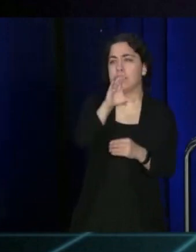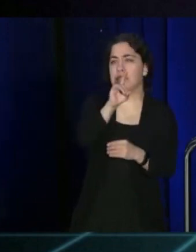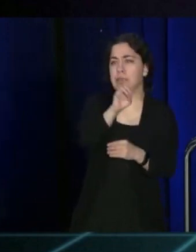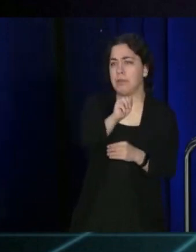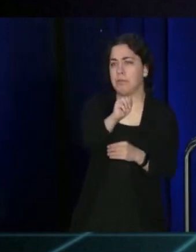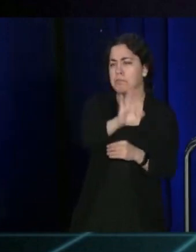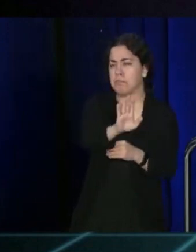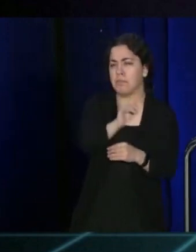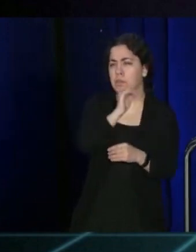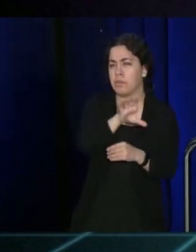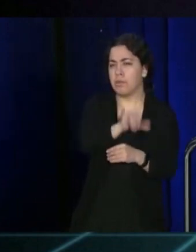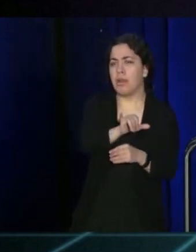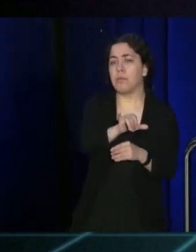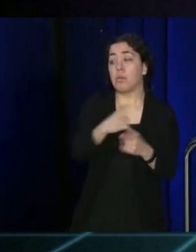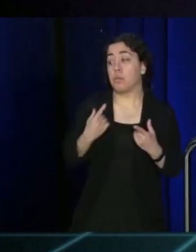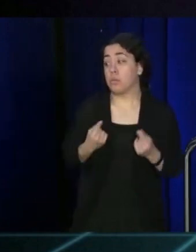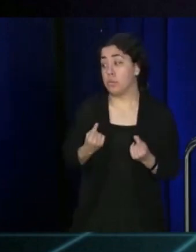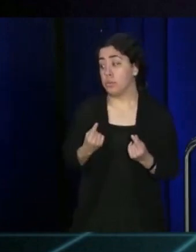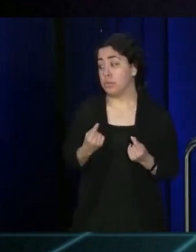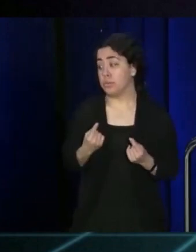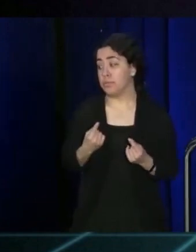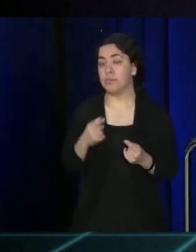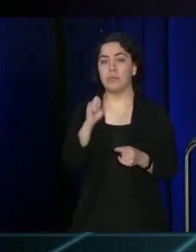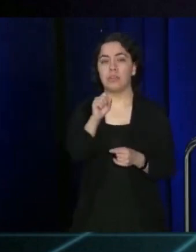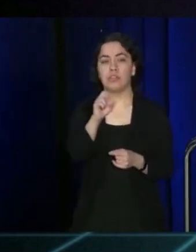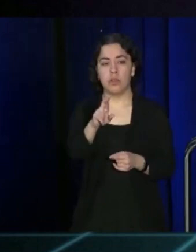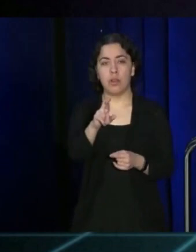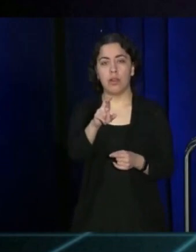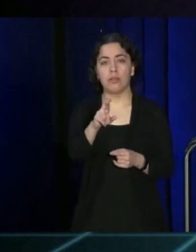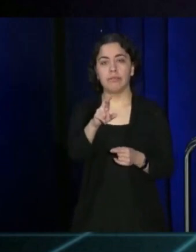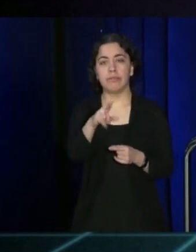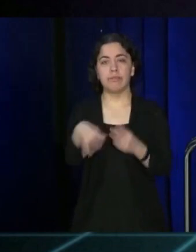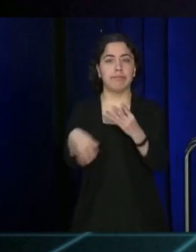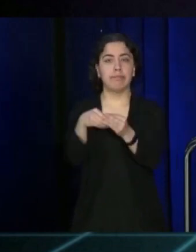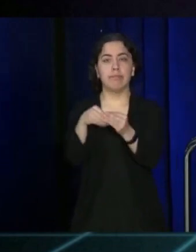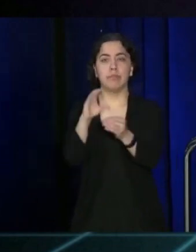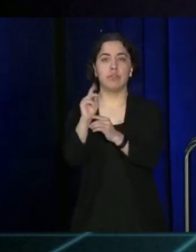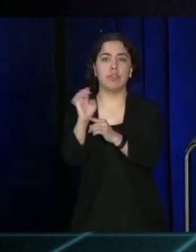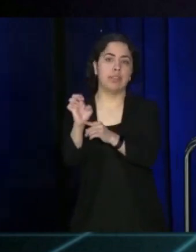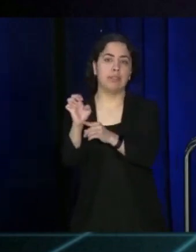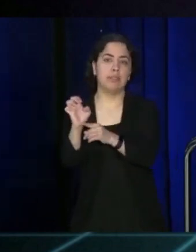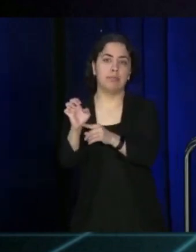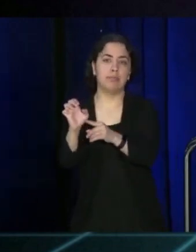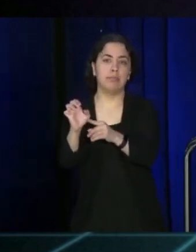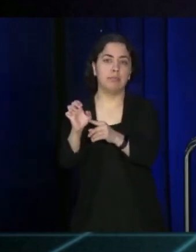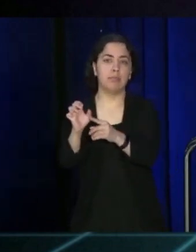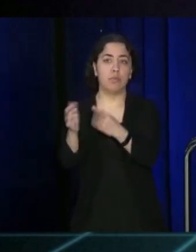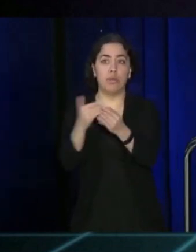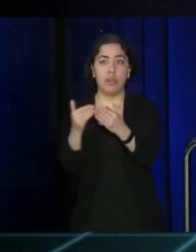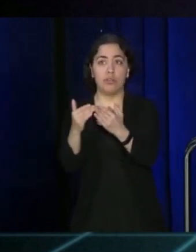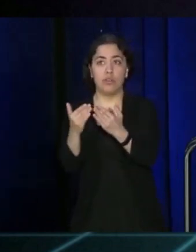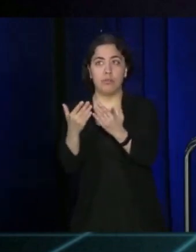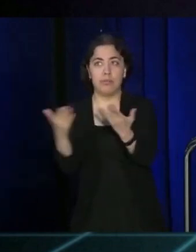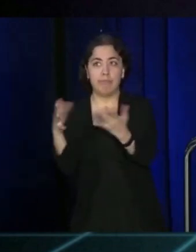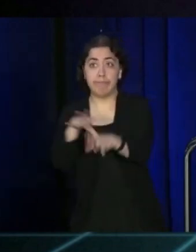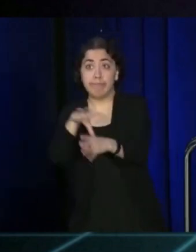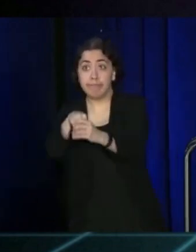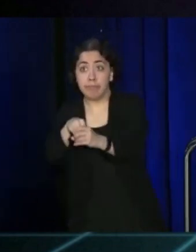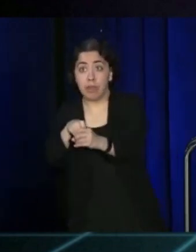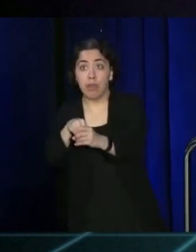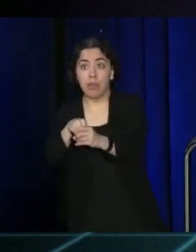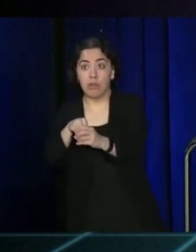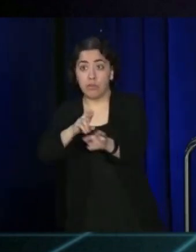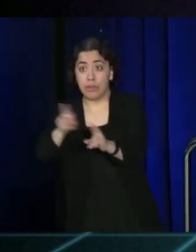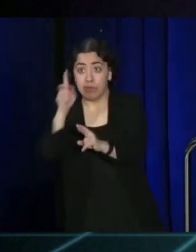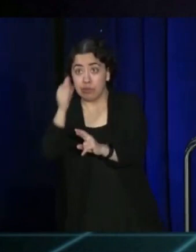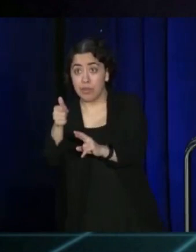is SSR that thing and stick a cookie for whatever stuff you need to make dynamic, and it works great. The thing is